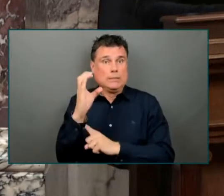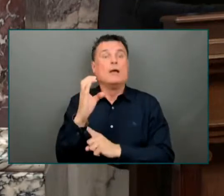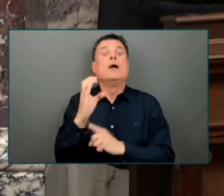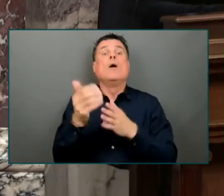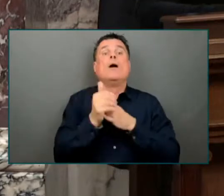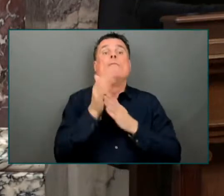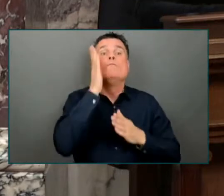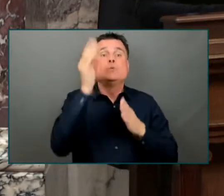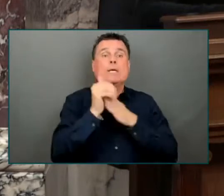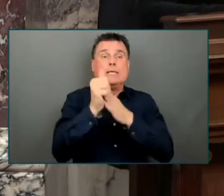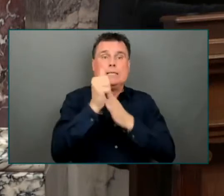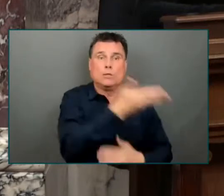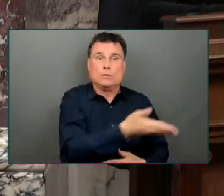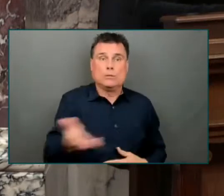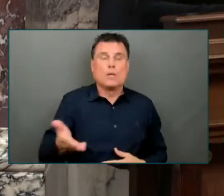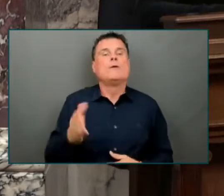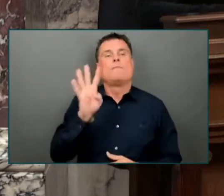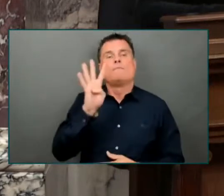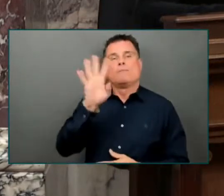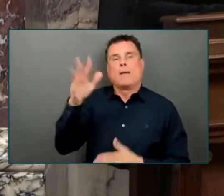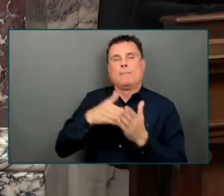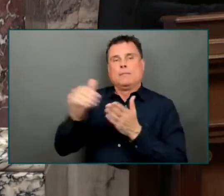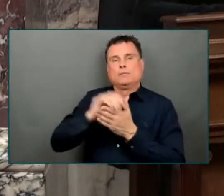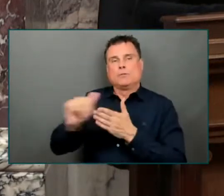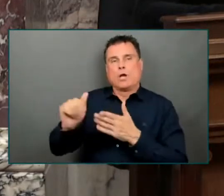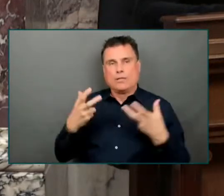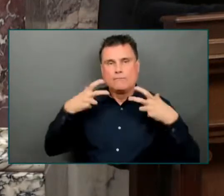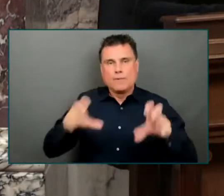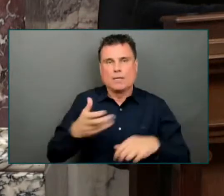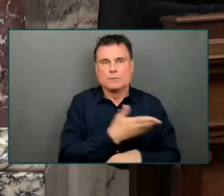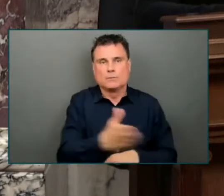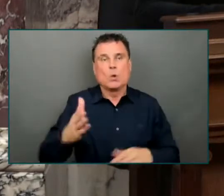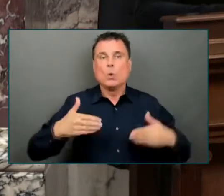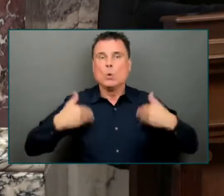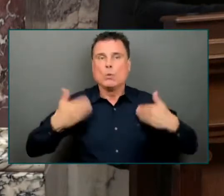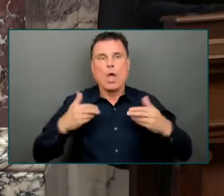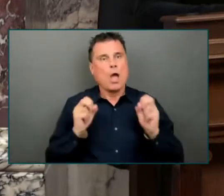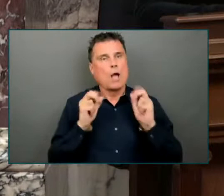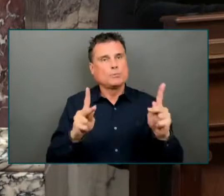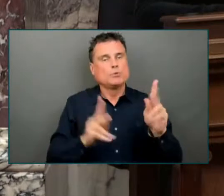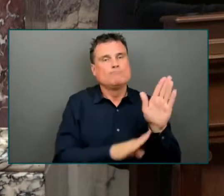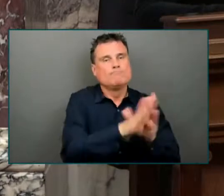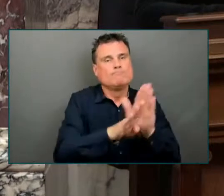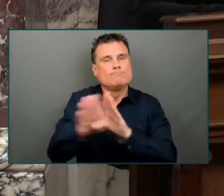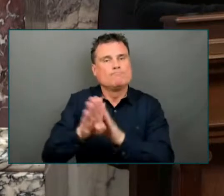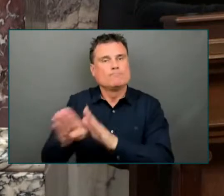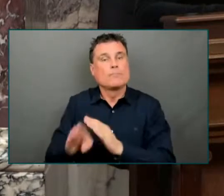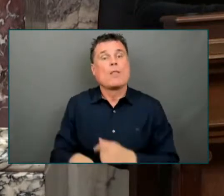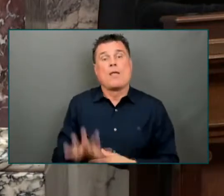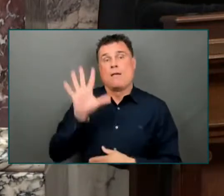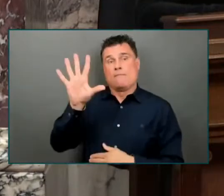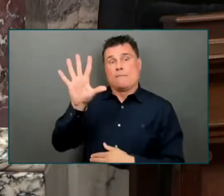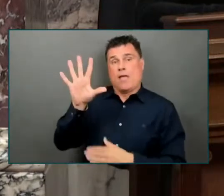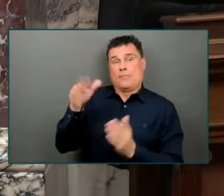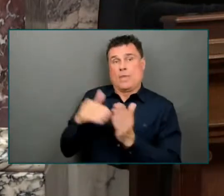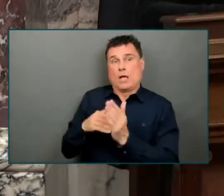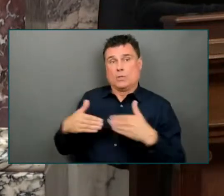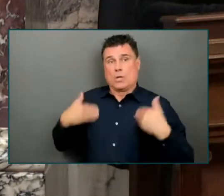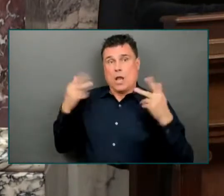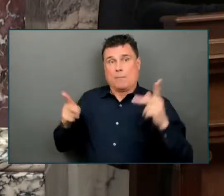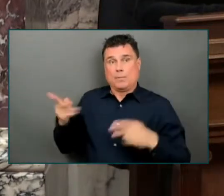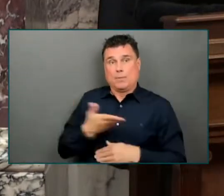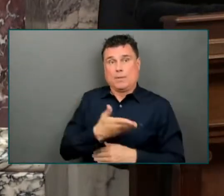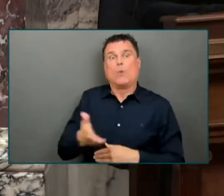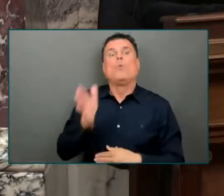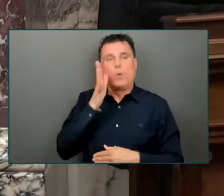opportunities for youth. More than 5,000 young people will land jobs, internships, and co-ops. These skills